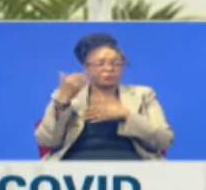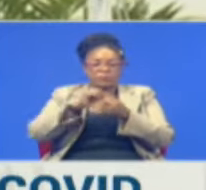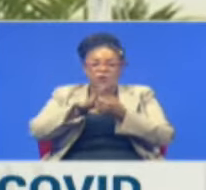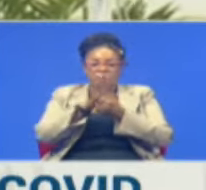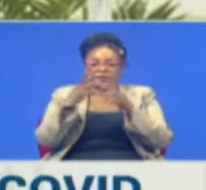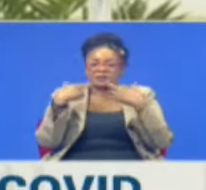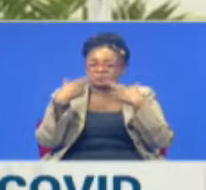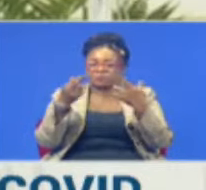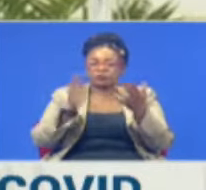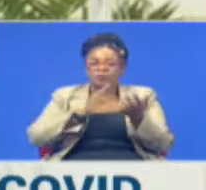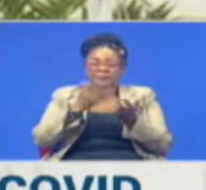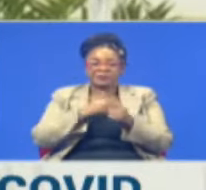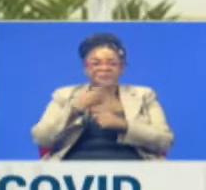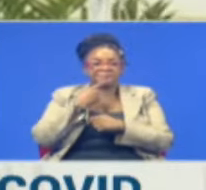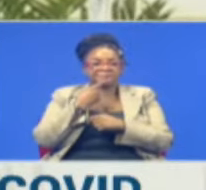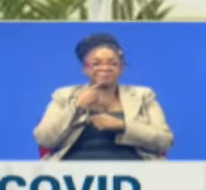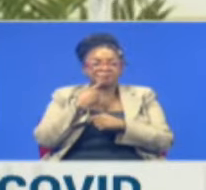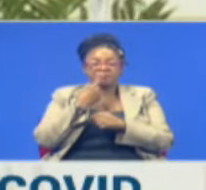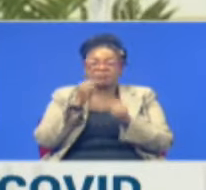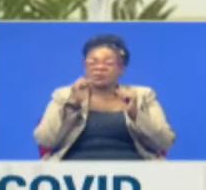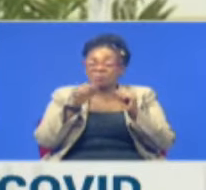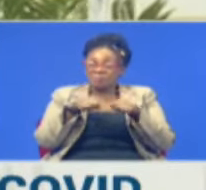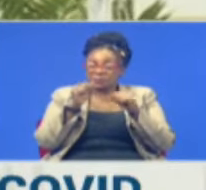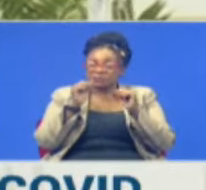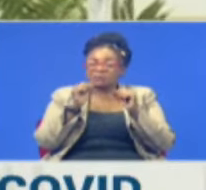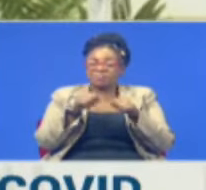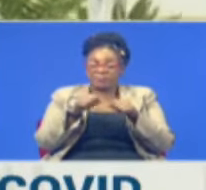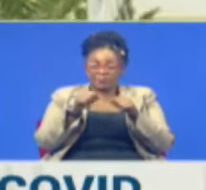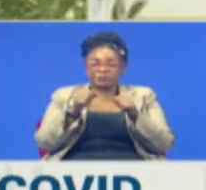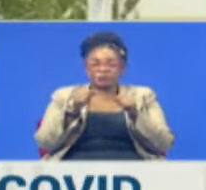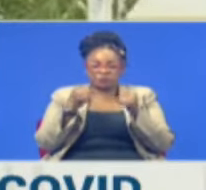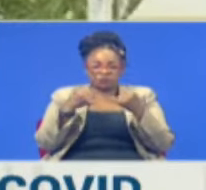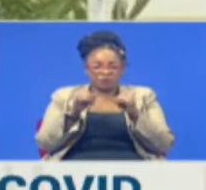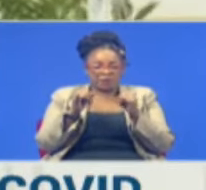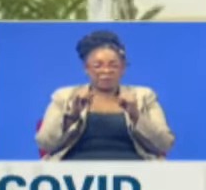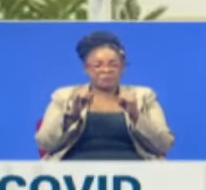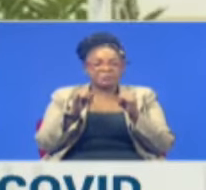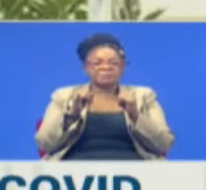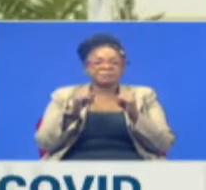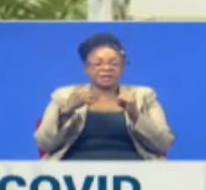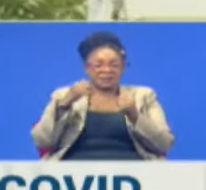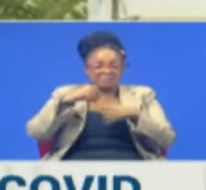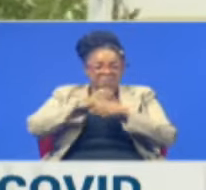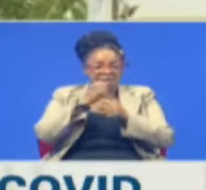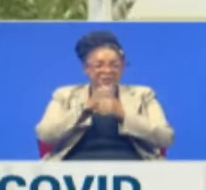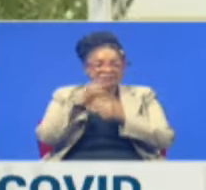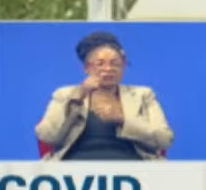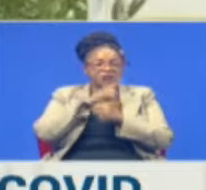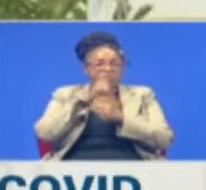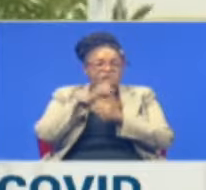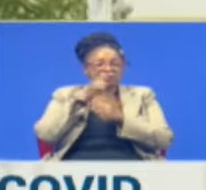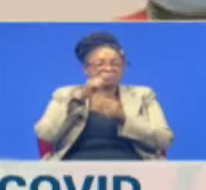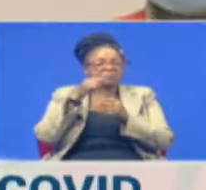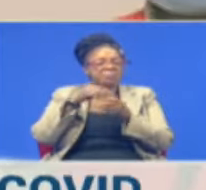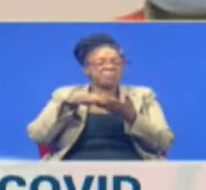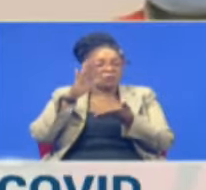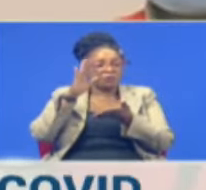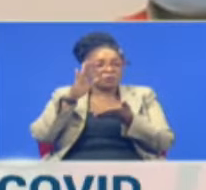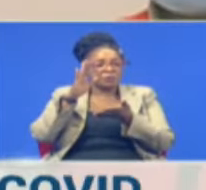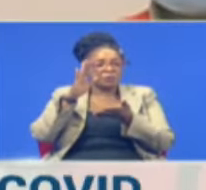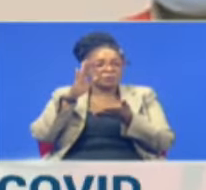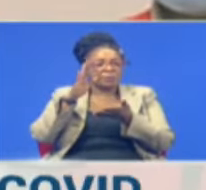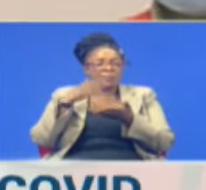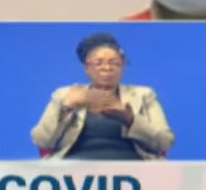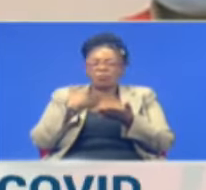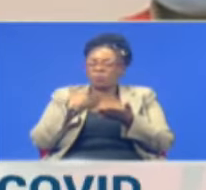COVID-19 maintained that it might be necessary to escalate COVID-19 restrictions due to the rising cases. We don't want to get